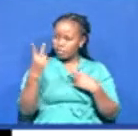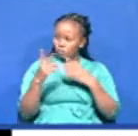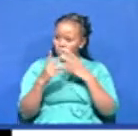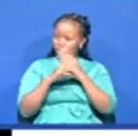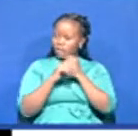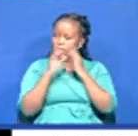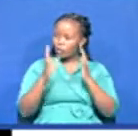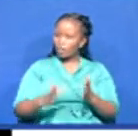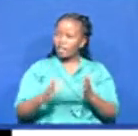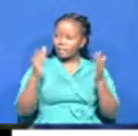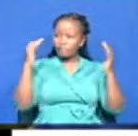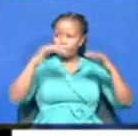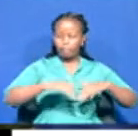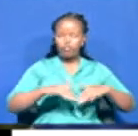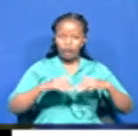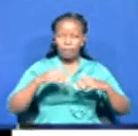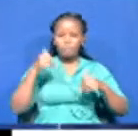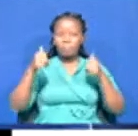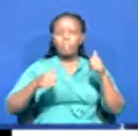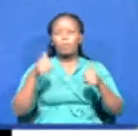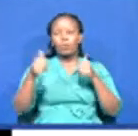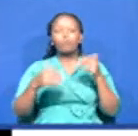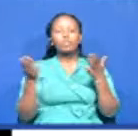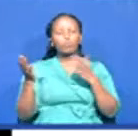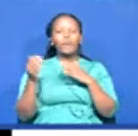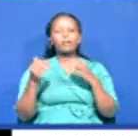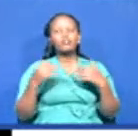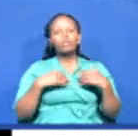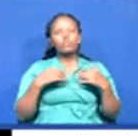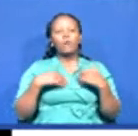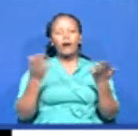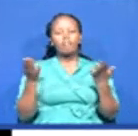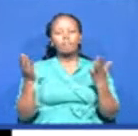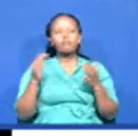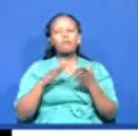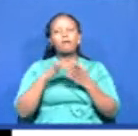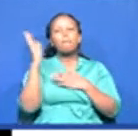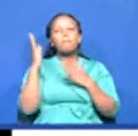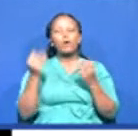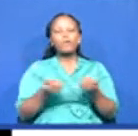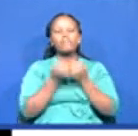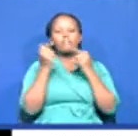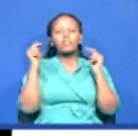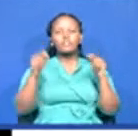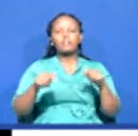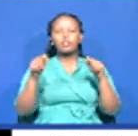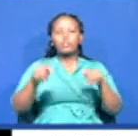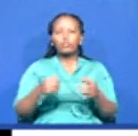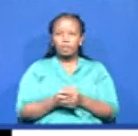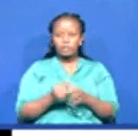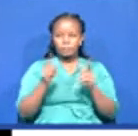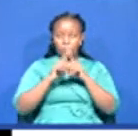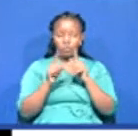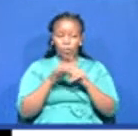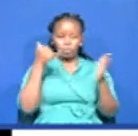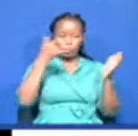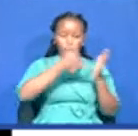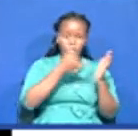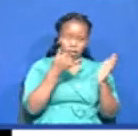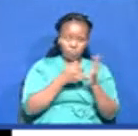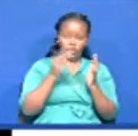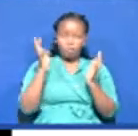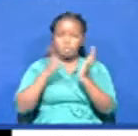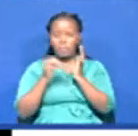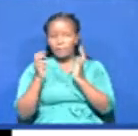which were to drum up the event to this event today. It was involving the Machakos County